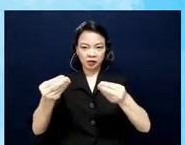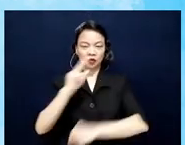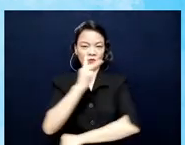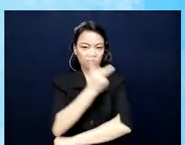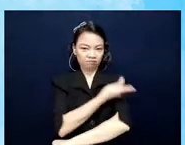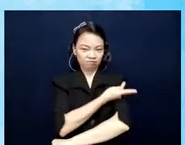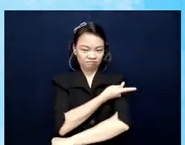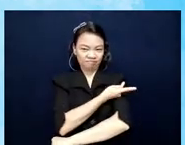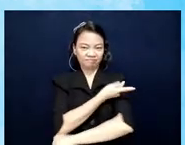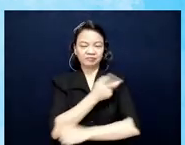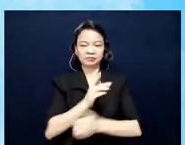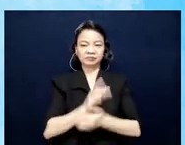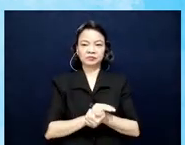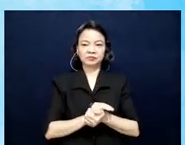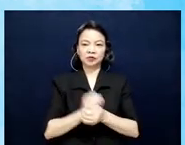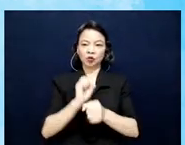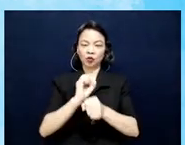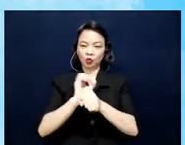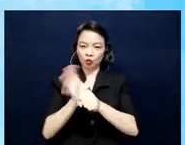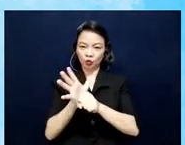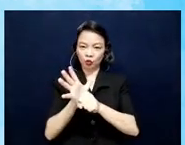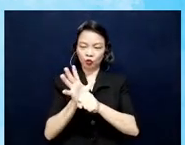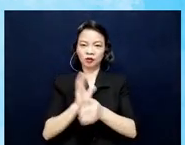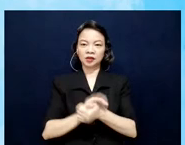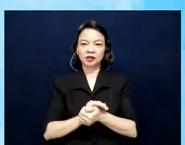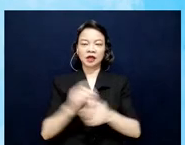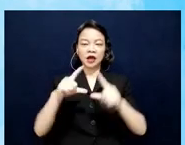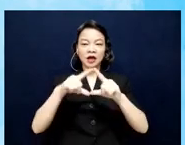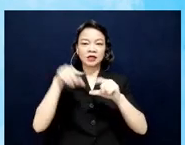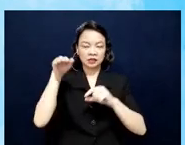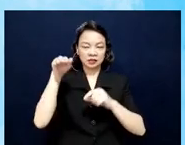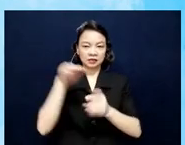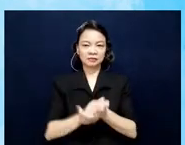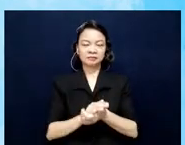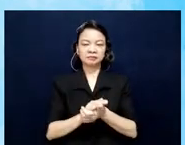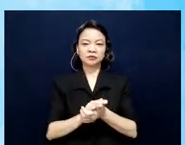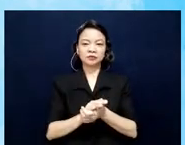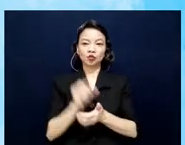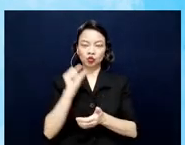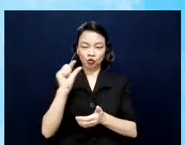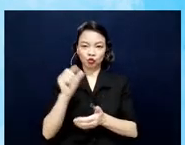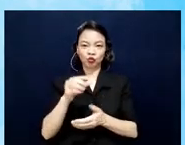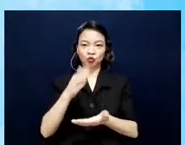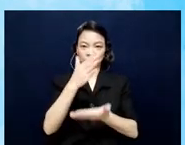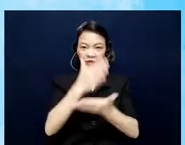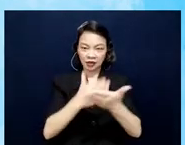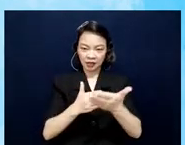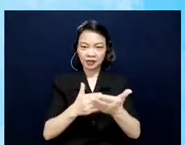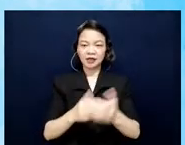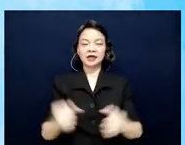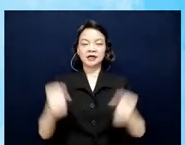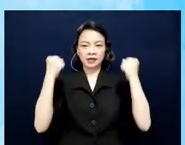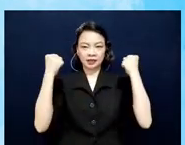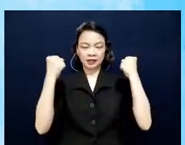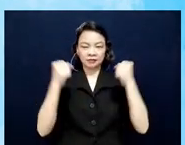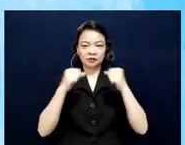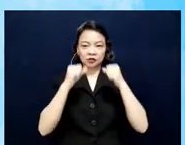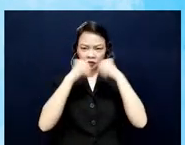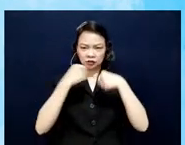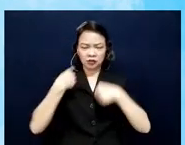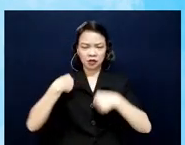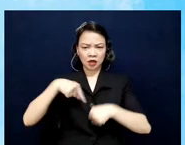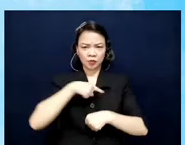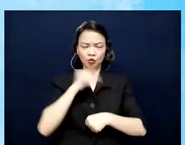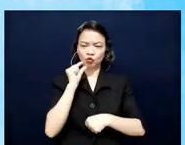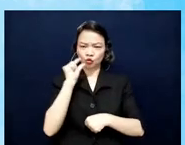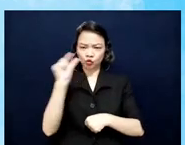of access to healthcare. And also, our commitment to plant 20 million trees by 2025 as